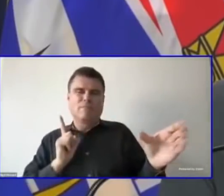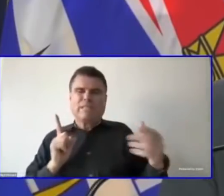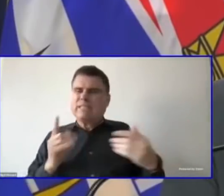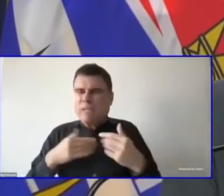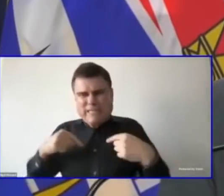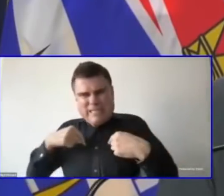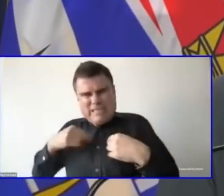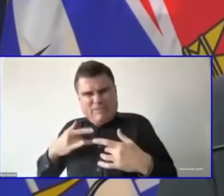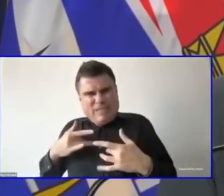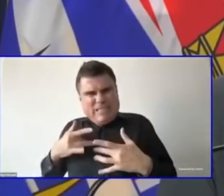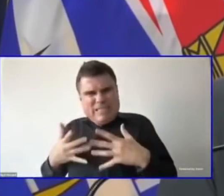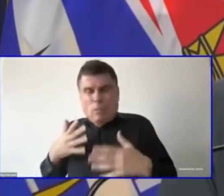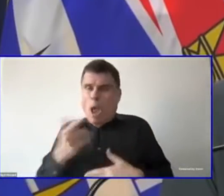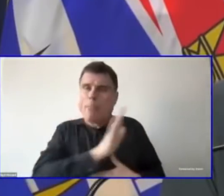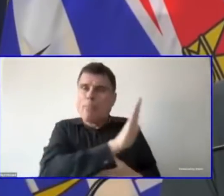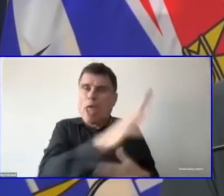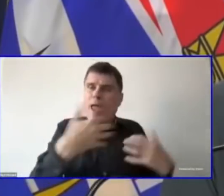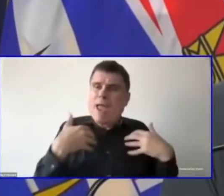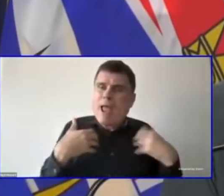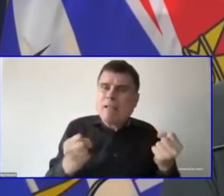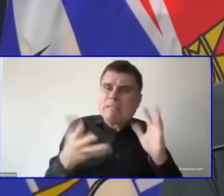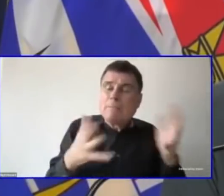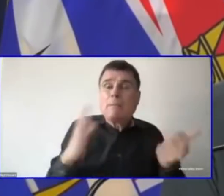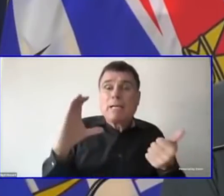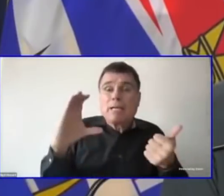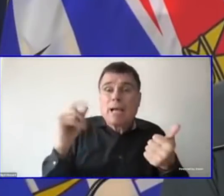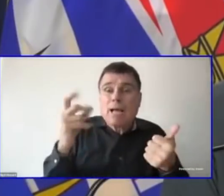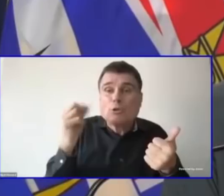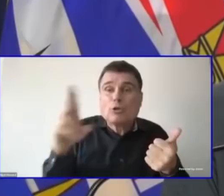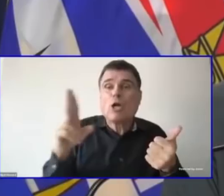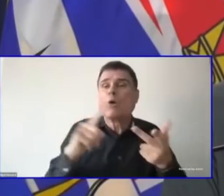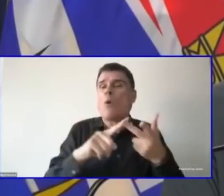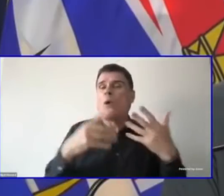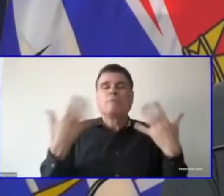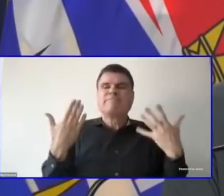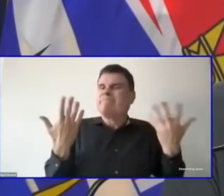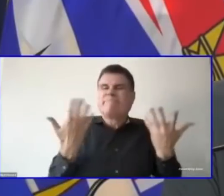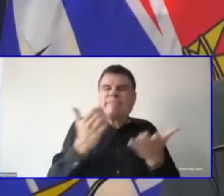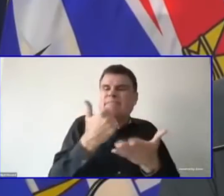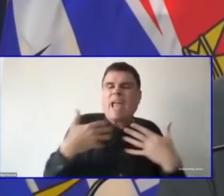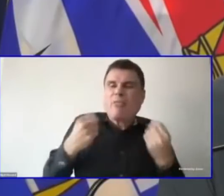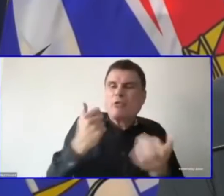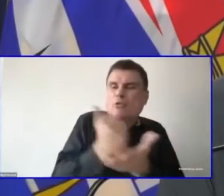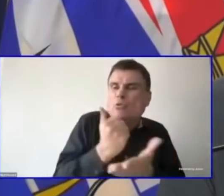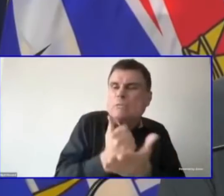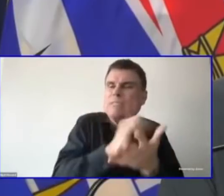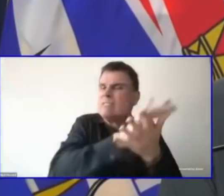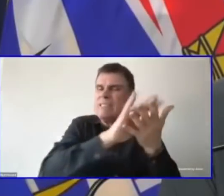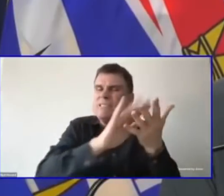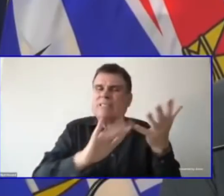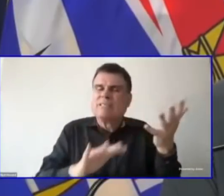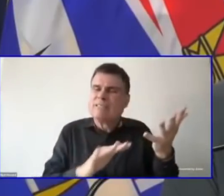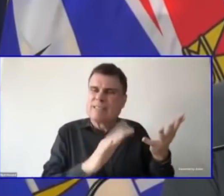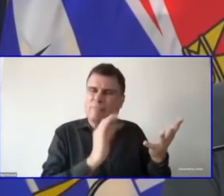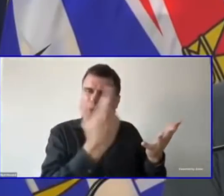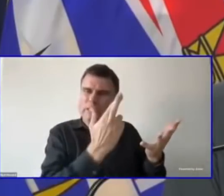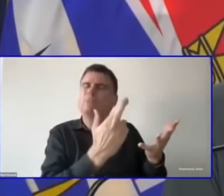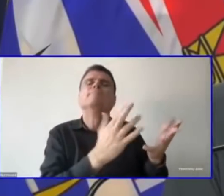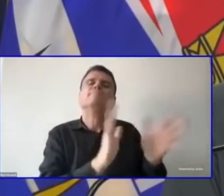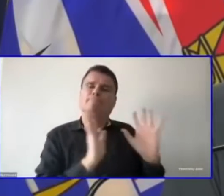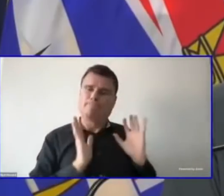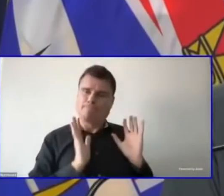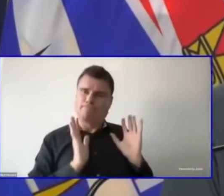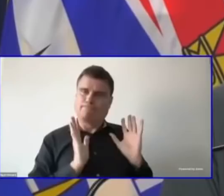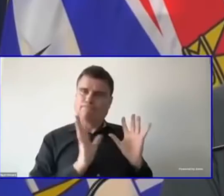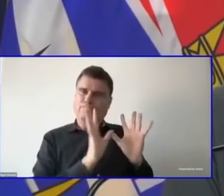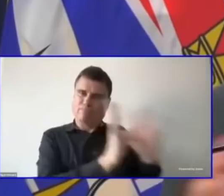treatment, find ways to connect with your family and your close friends in ways that aren't going to put you at risk. This